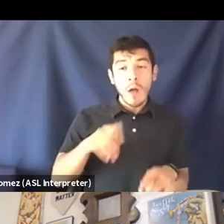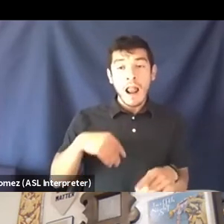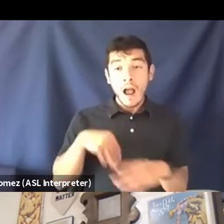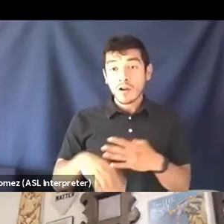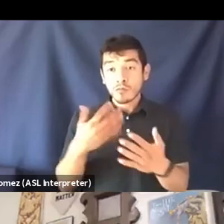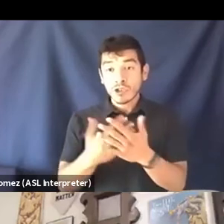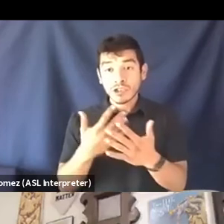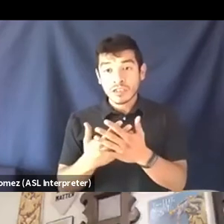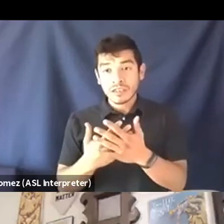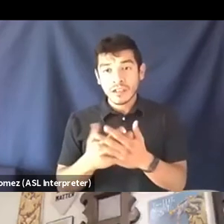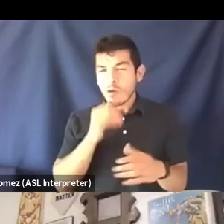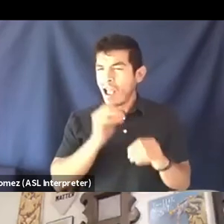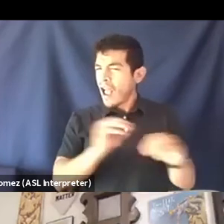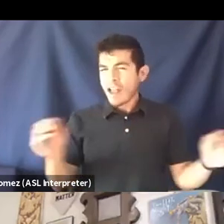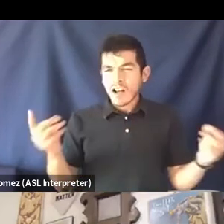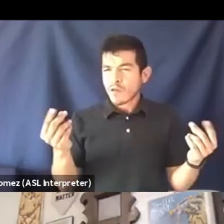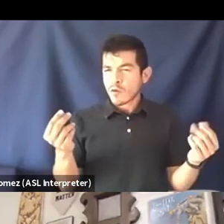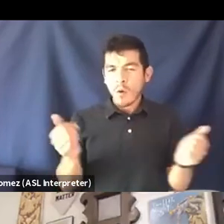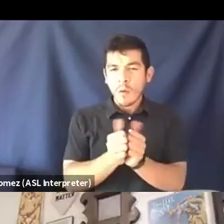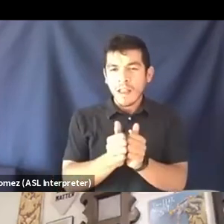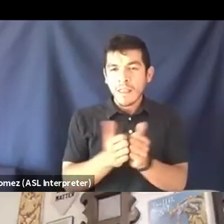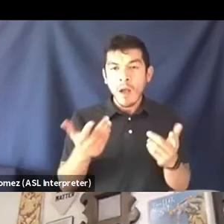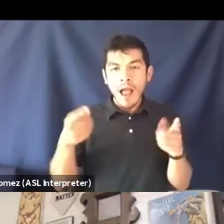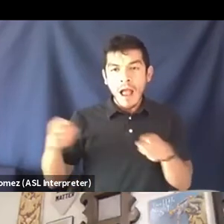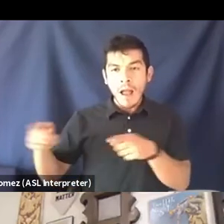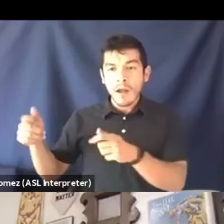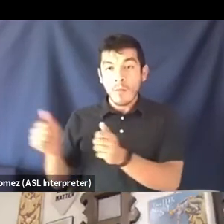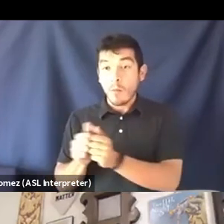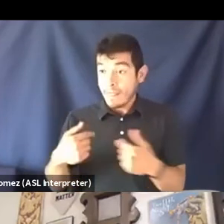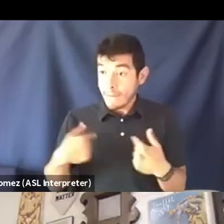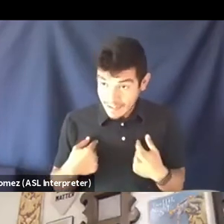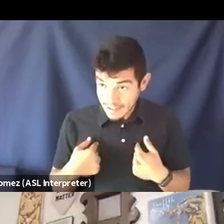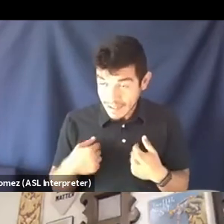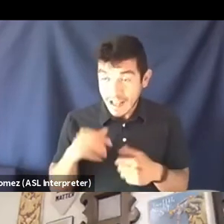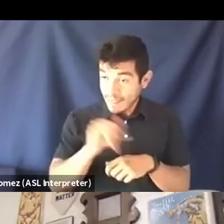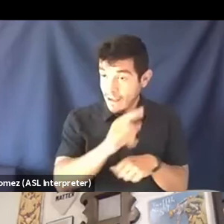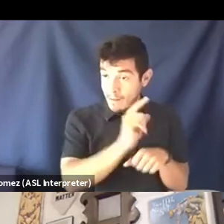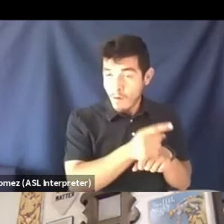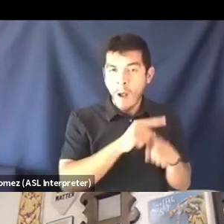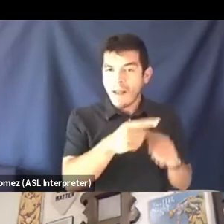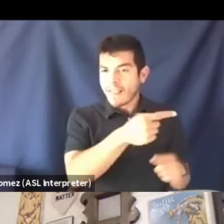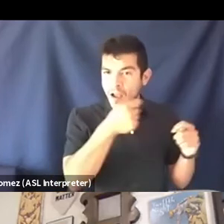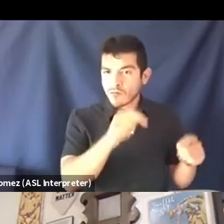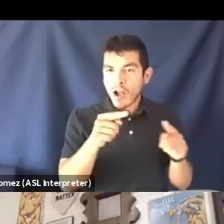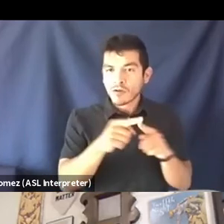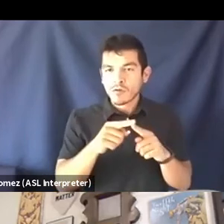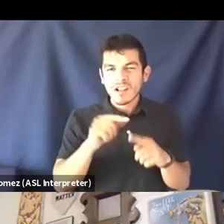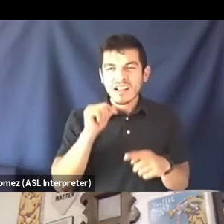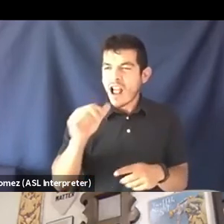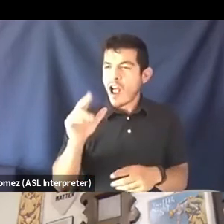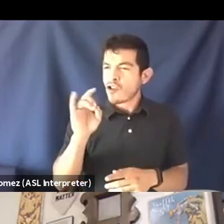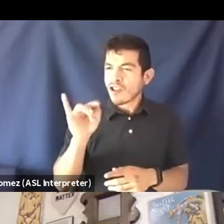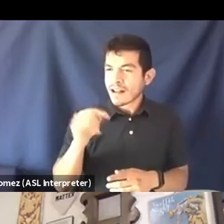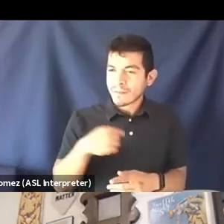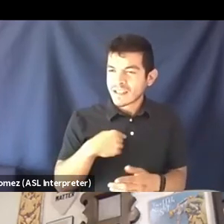had nothing to do with what was happening with me at that moment, but they were trying to discredit